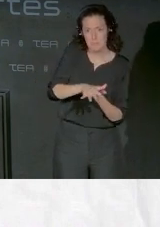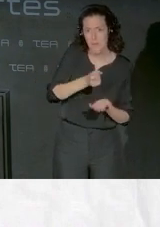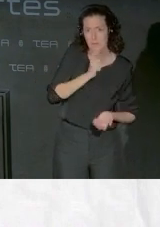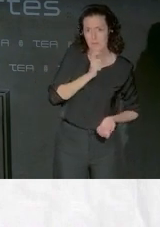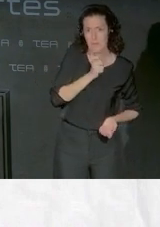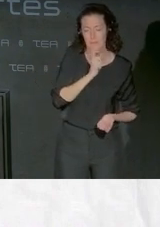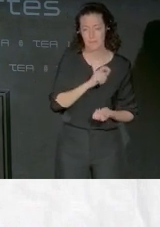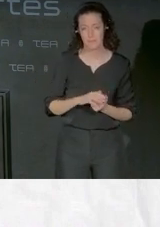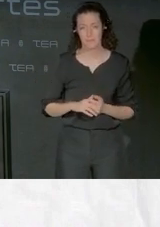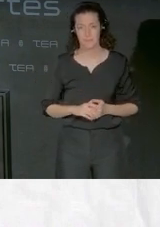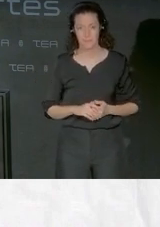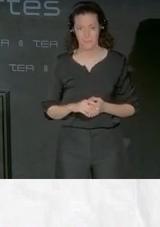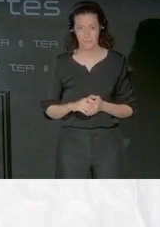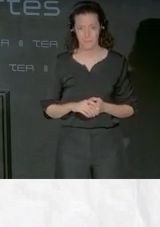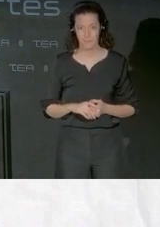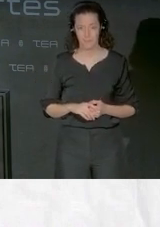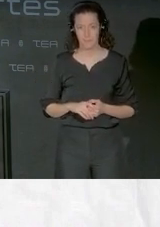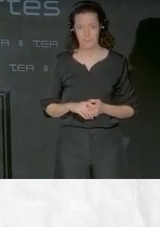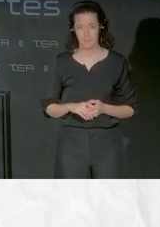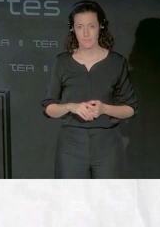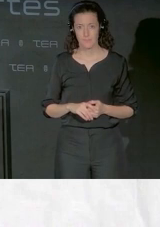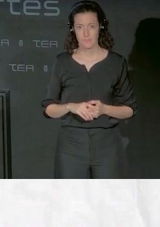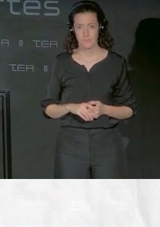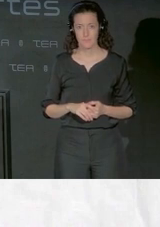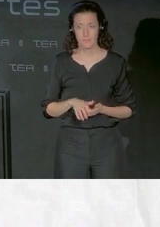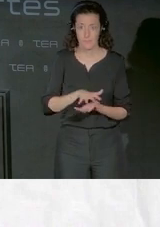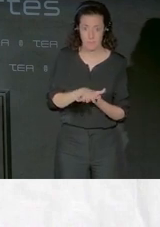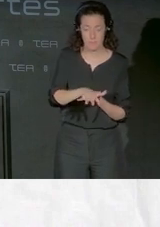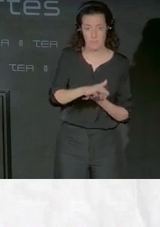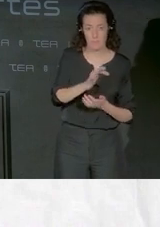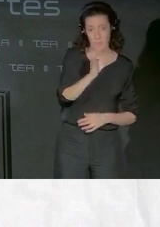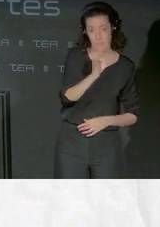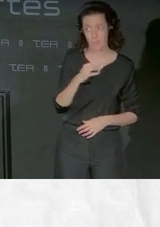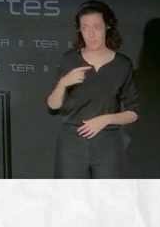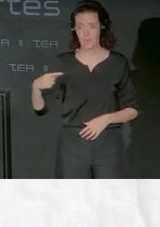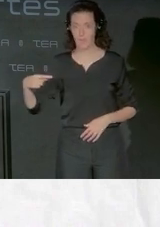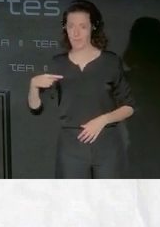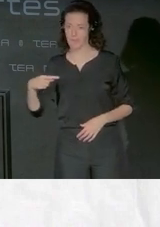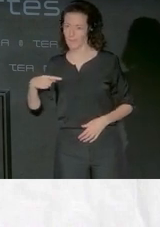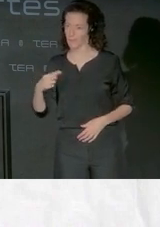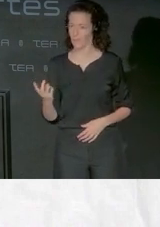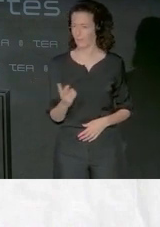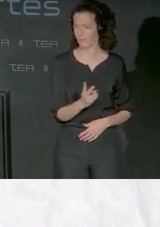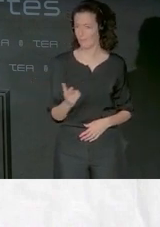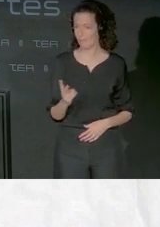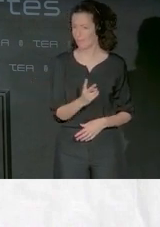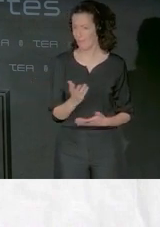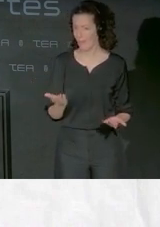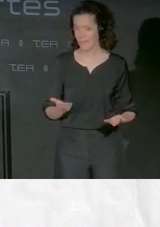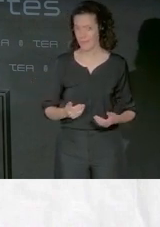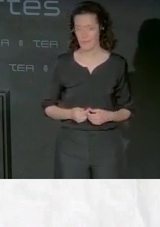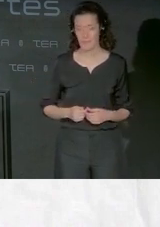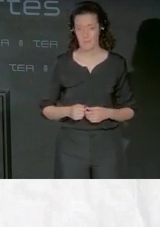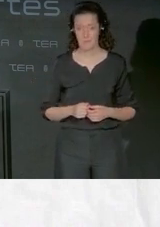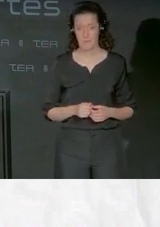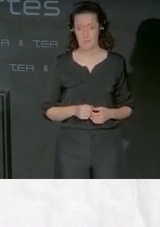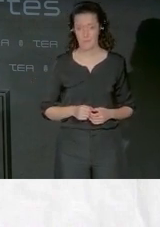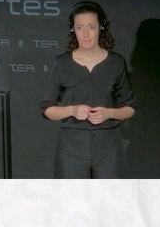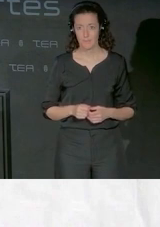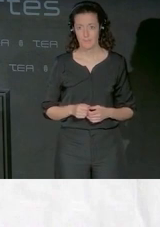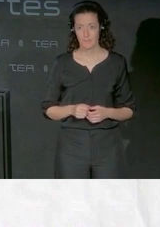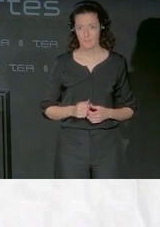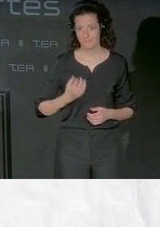impacts and negative as well. We try to look at all sides every time, but the impacts of video games in learning new skills,